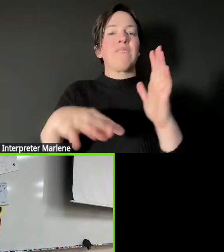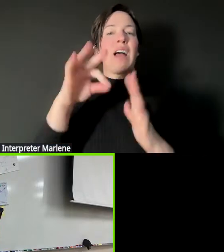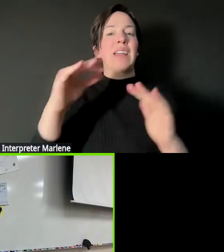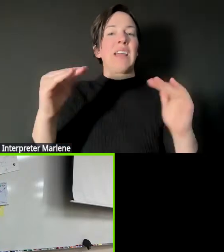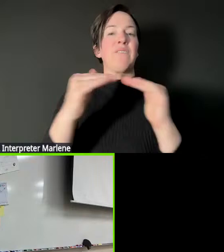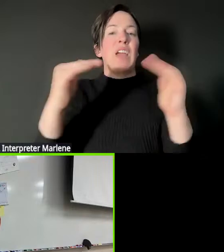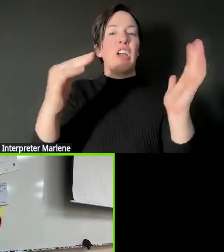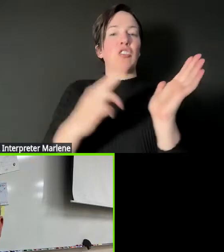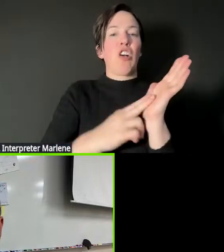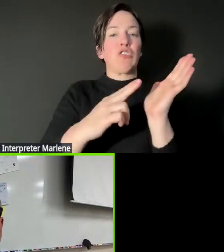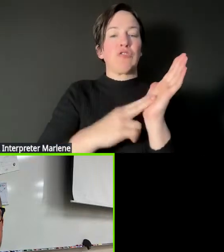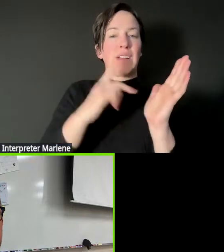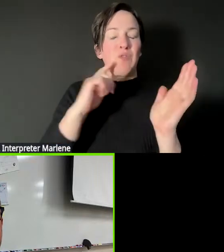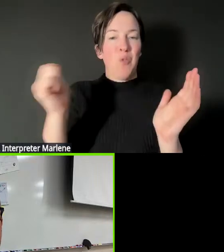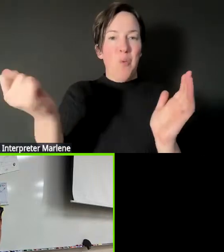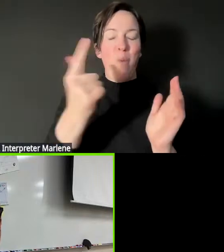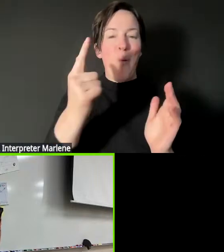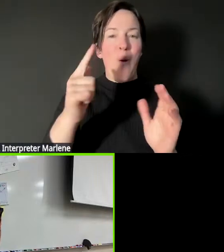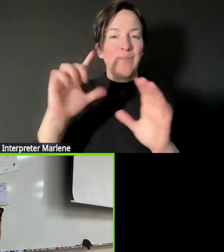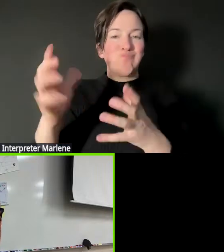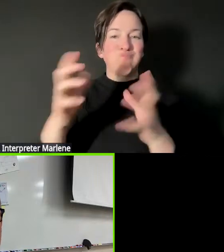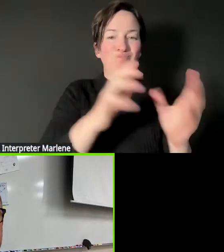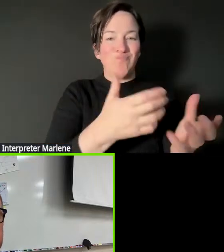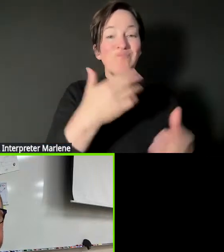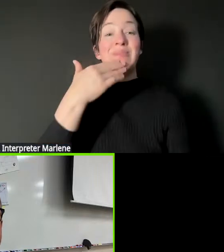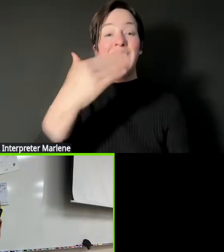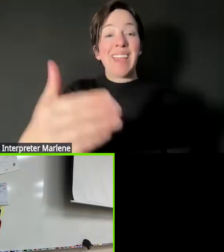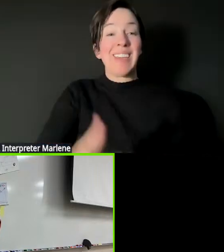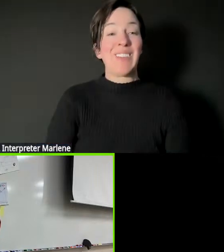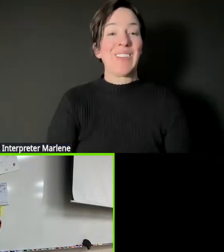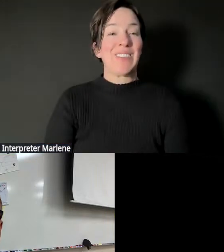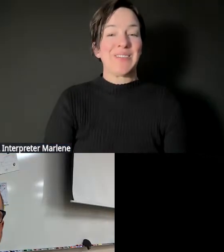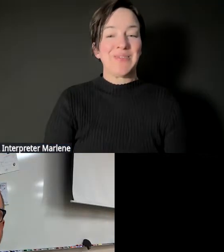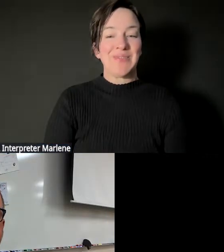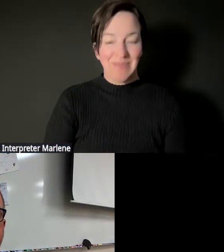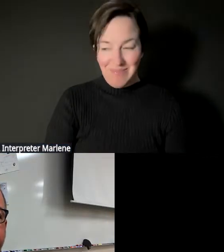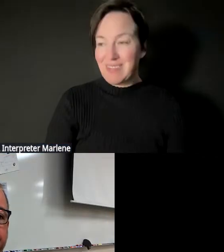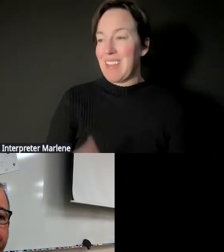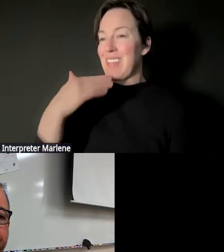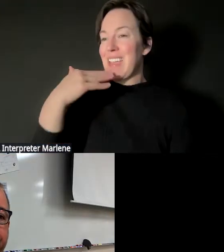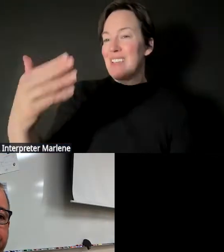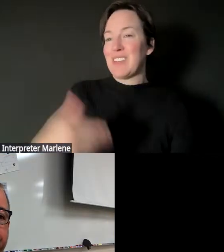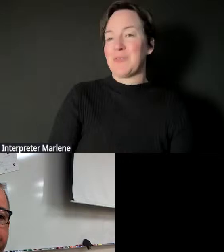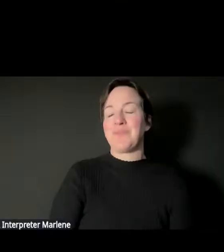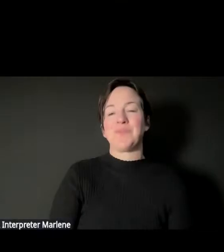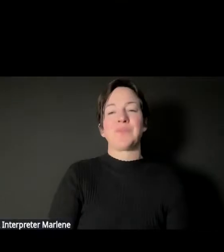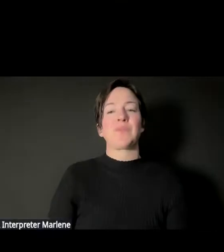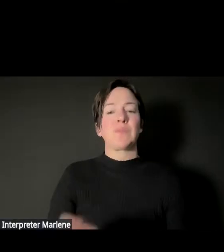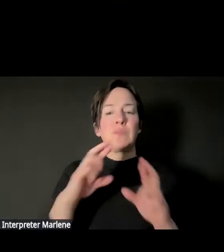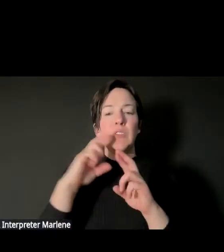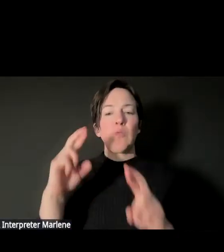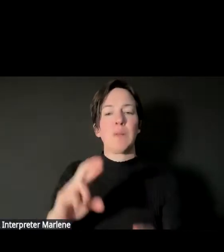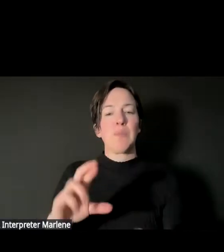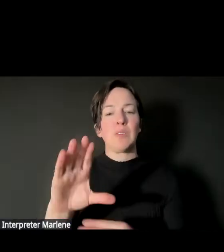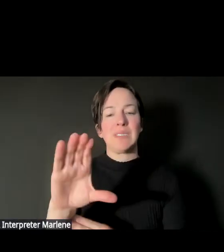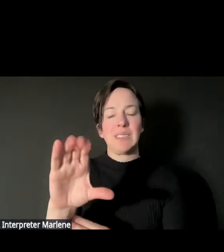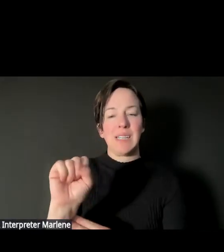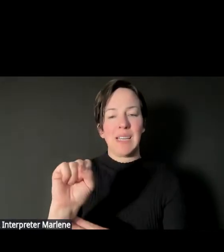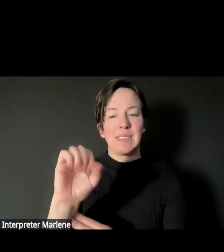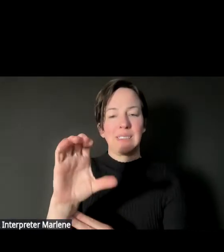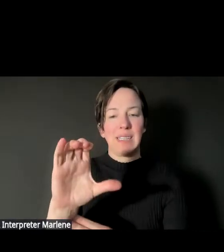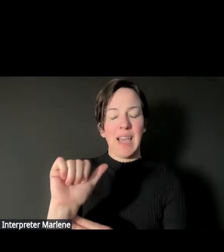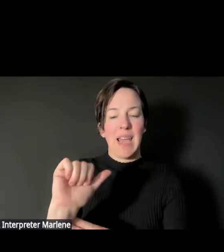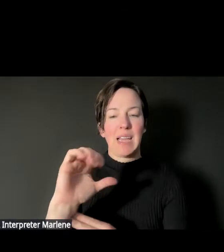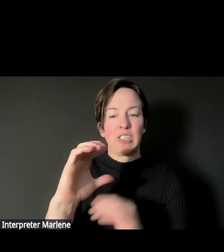contract for all parties. So thank you very much. Thank you. Report of CSEA Chapter